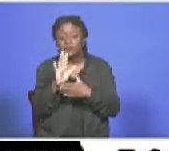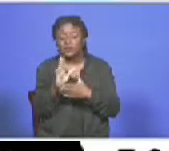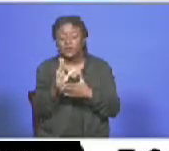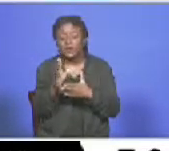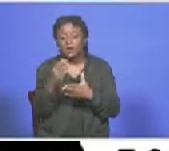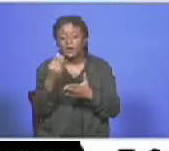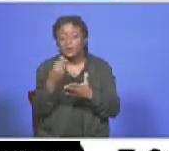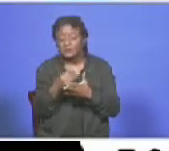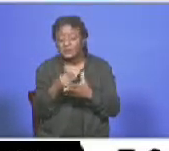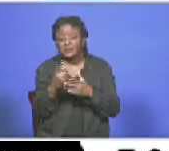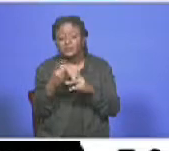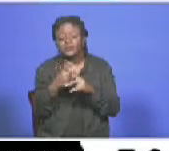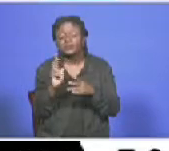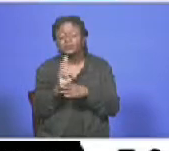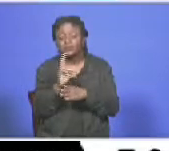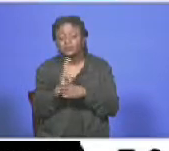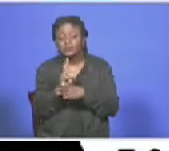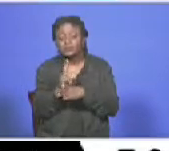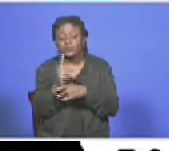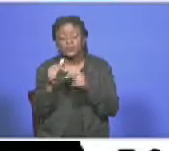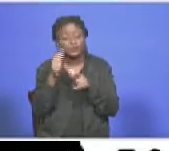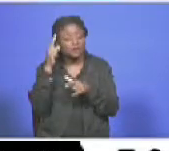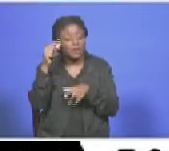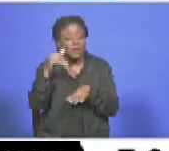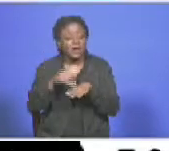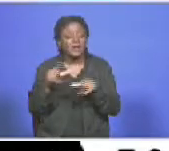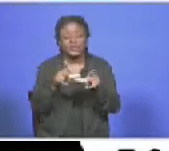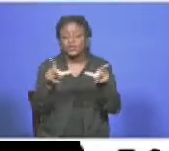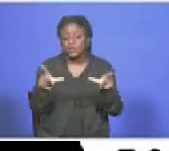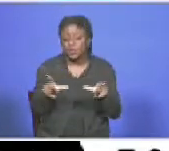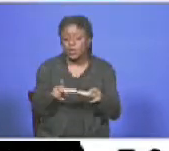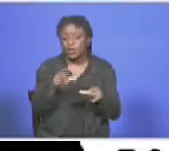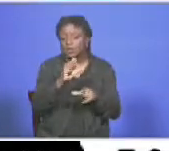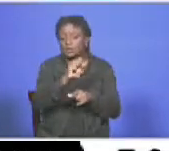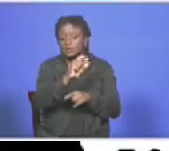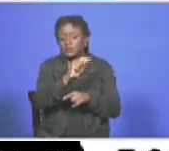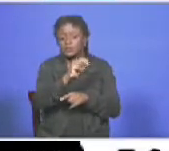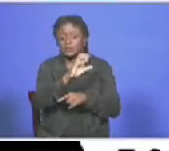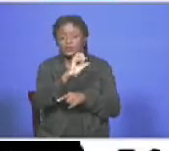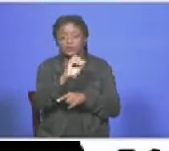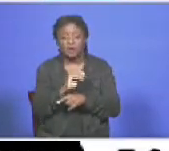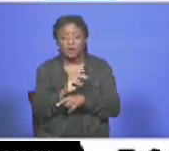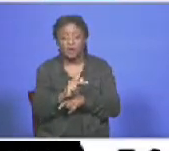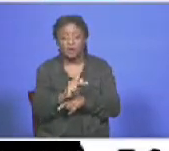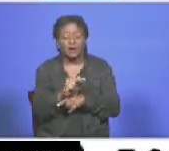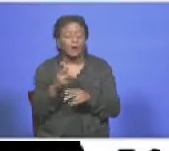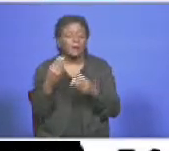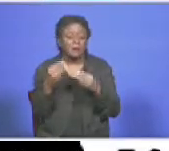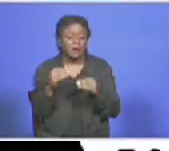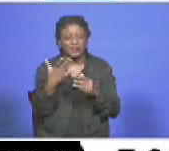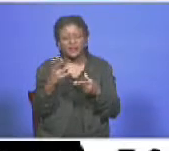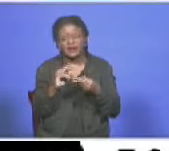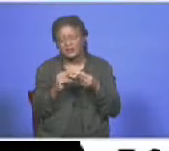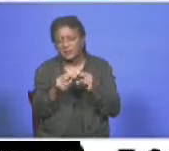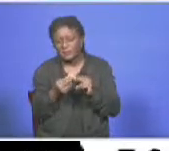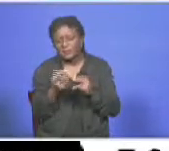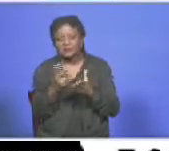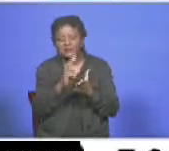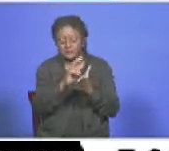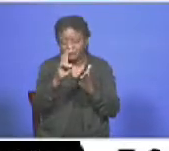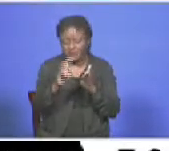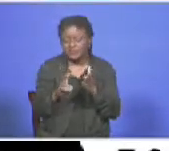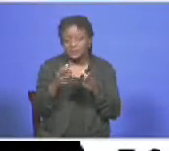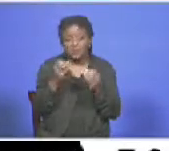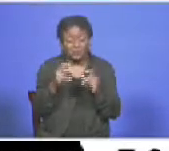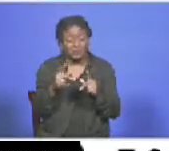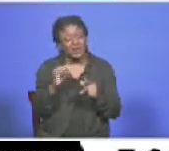look at our local stock market, I think there are a number of investment opportunities. Of course, I